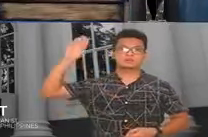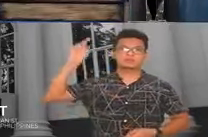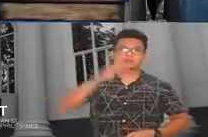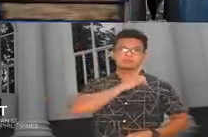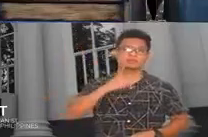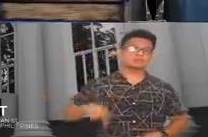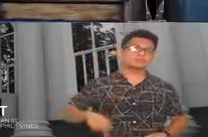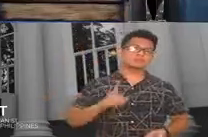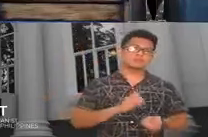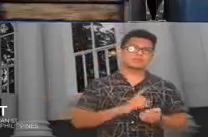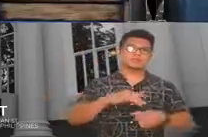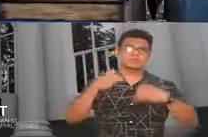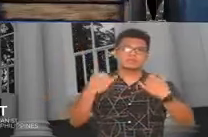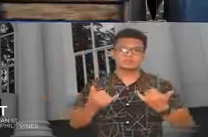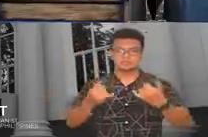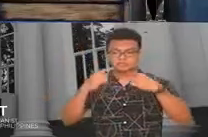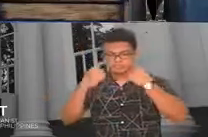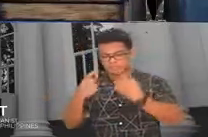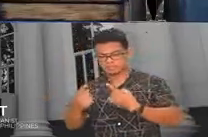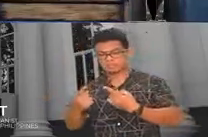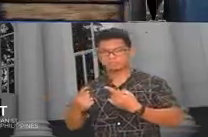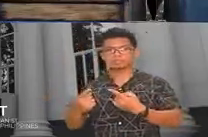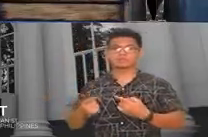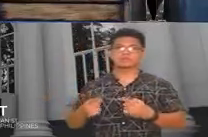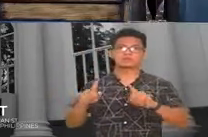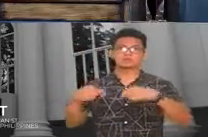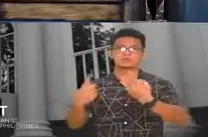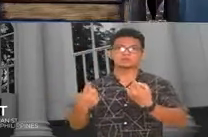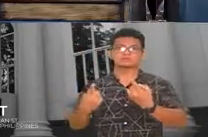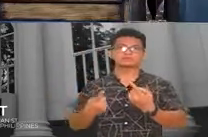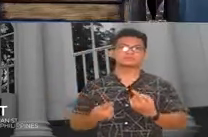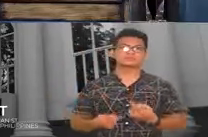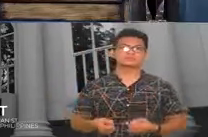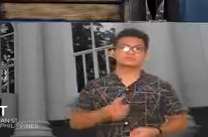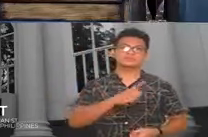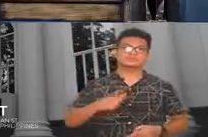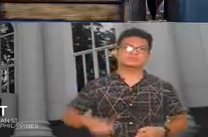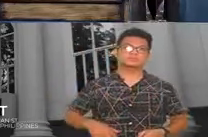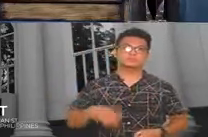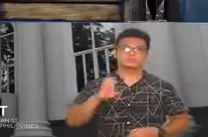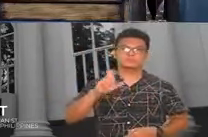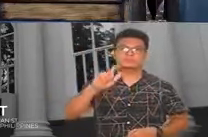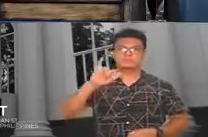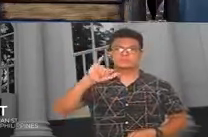And now thou sayest, Go, tell my Lord, behold, Elijah is here.